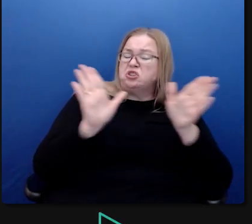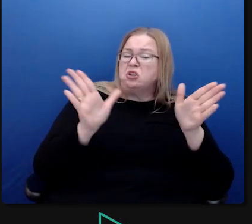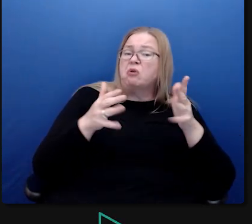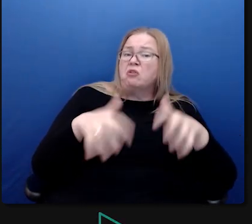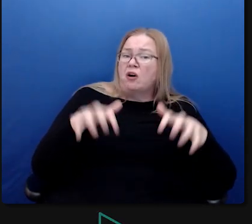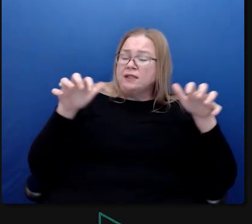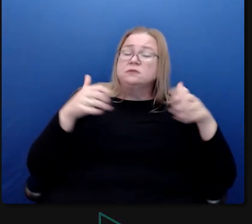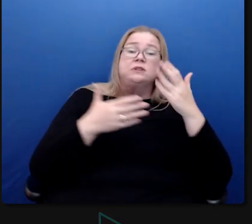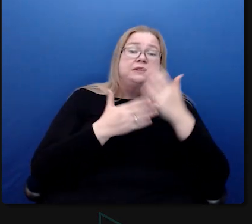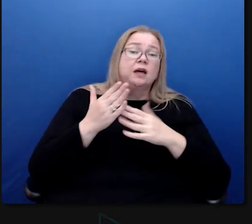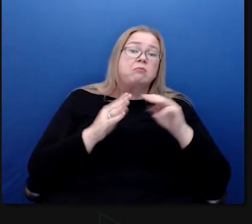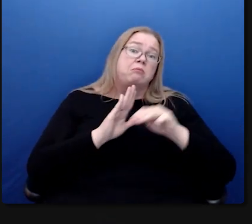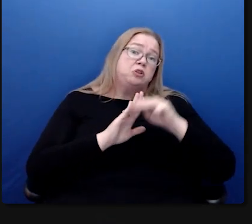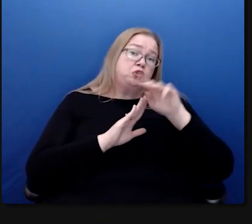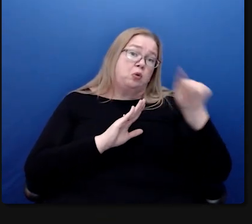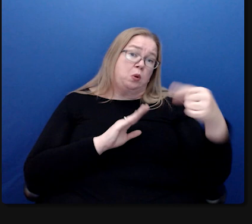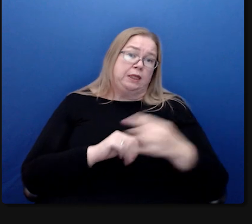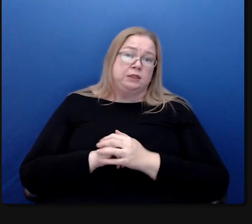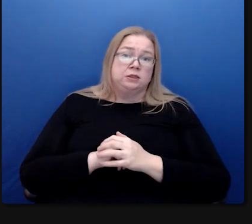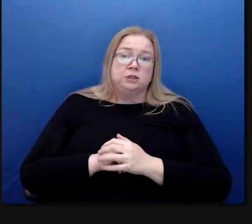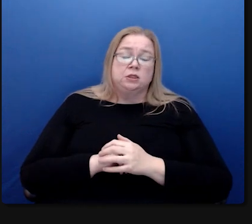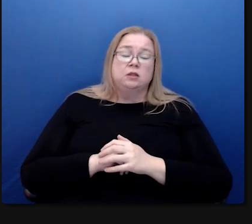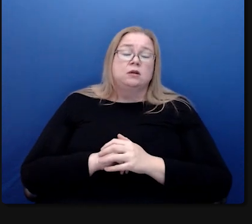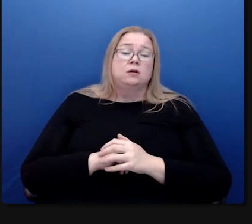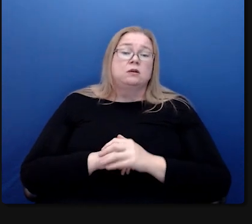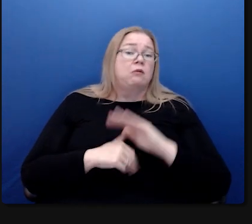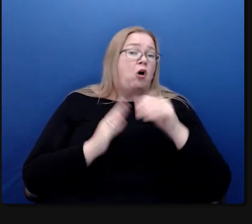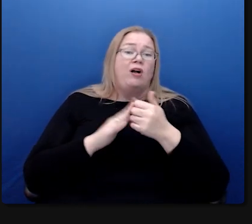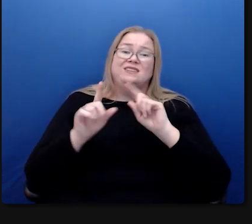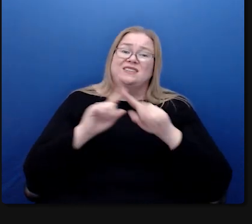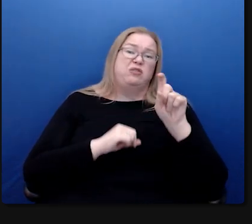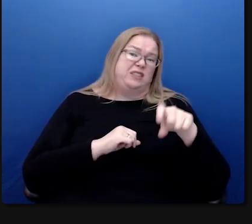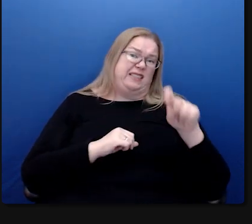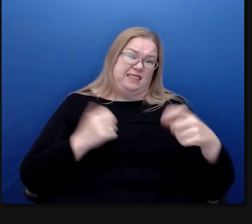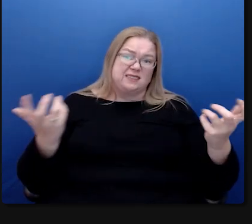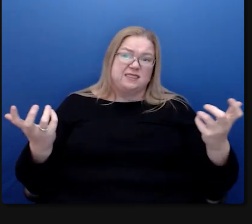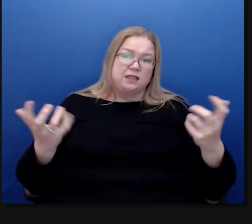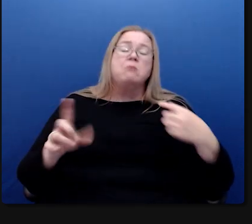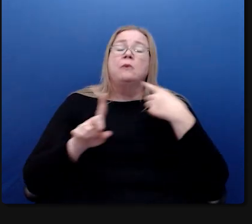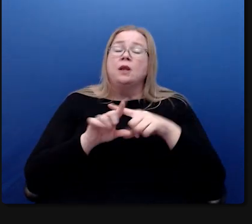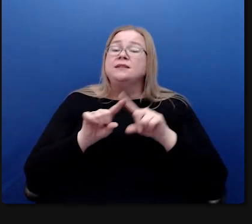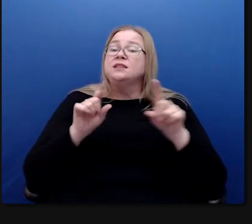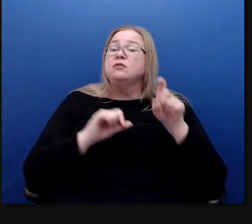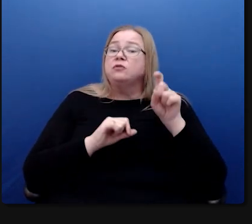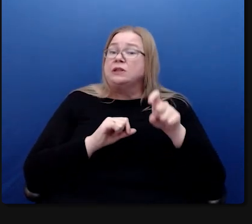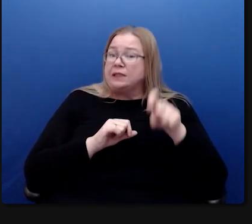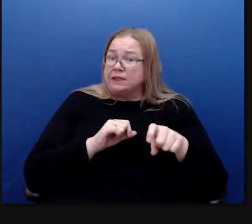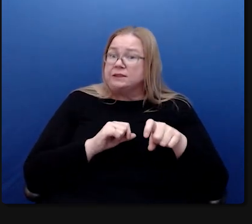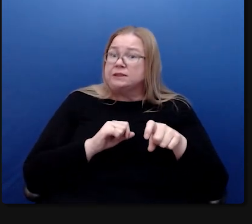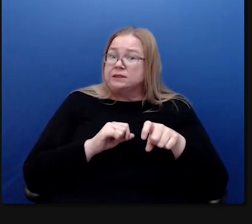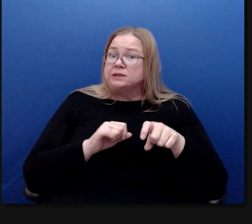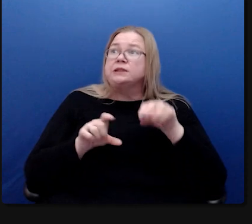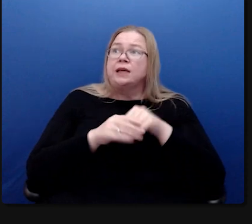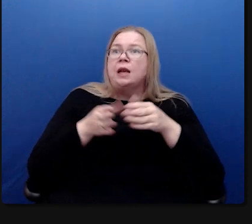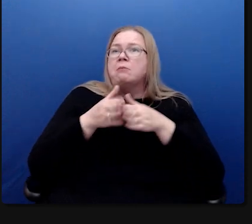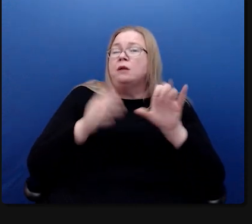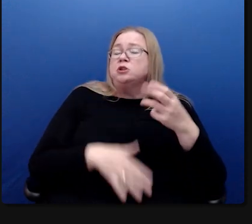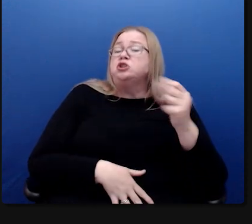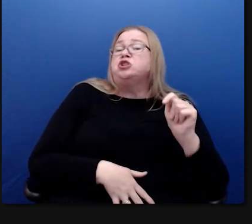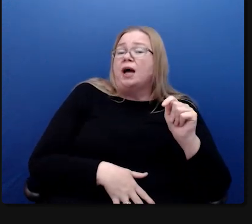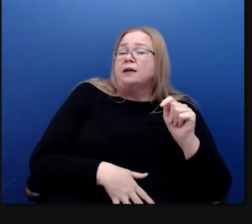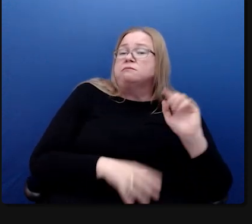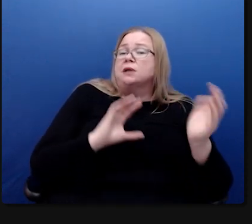being an idiot. It's going to trigger that rule. It will tell us that there's PII involved because of